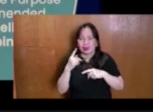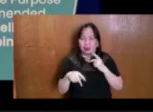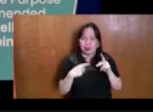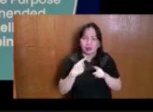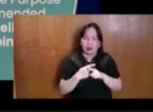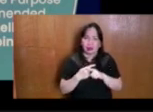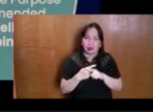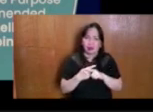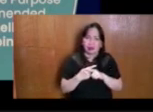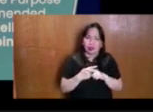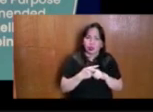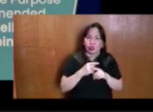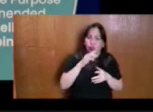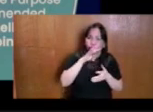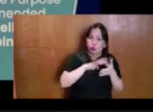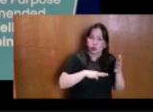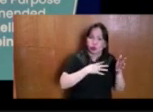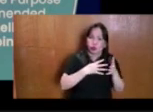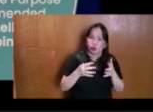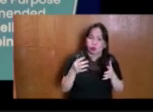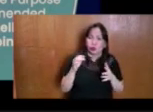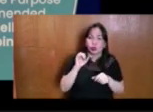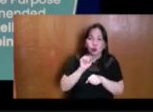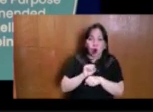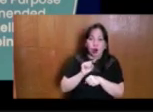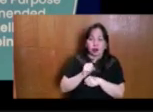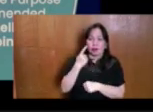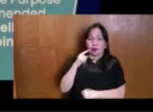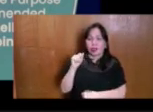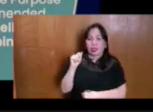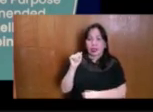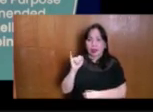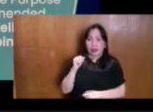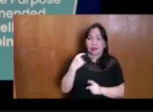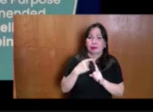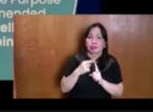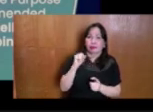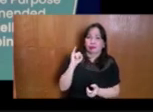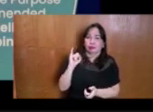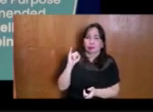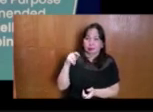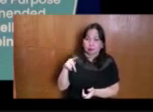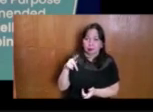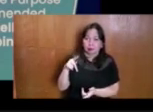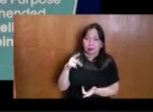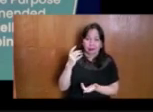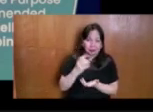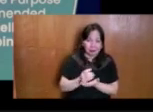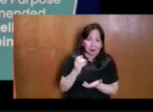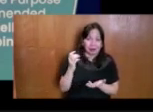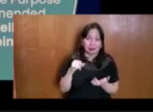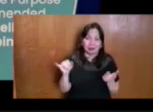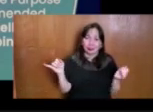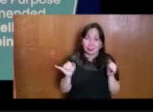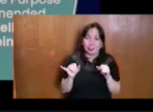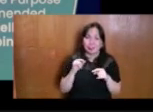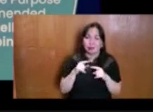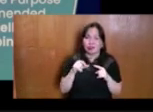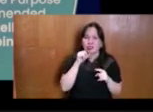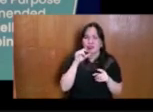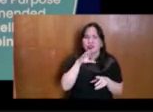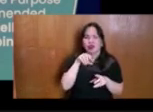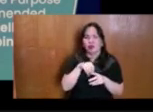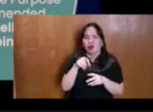of drafts on AI as well as on intellectual property, not including